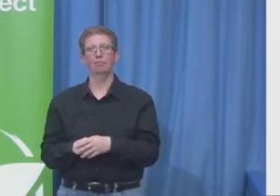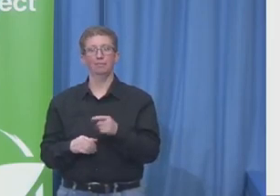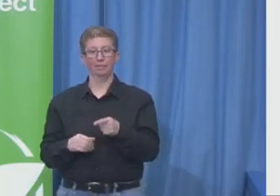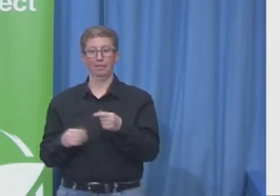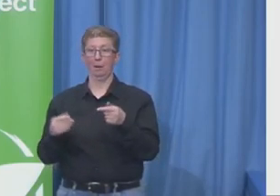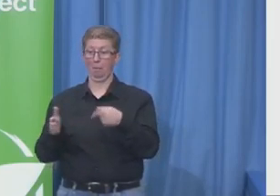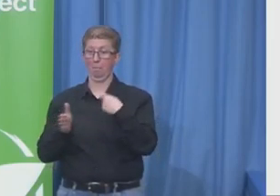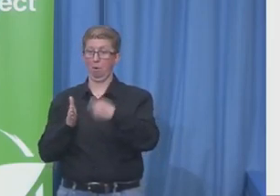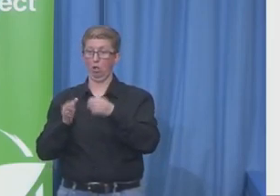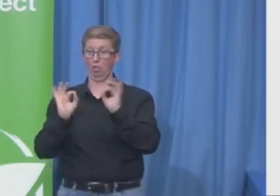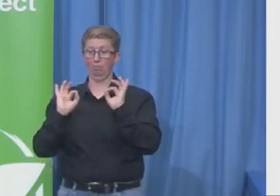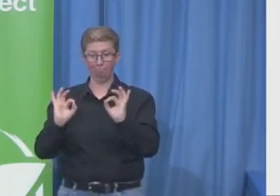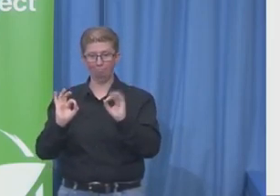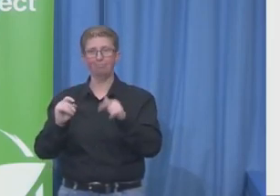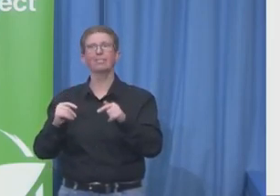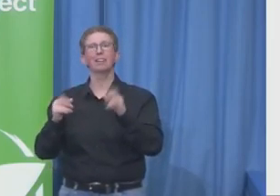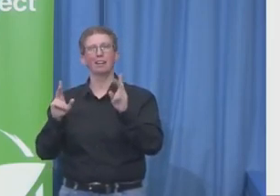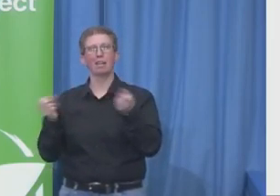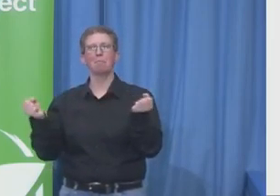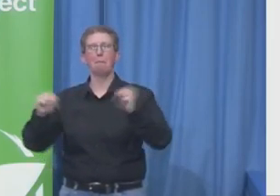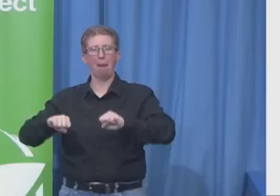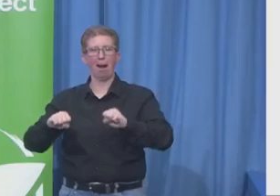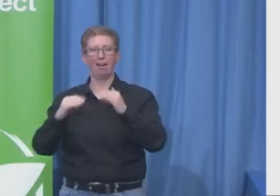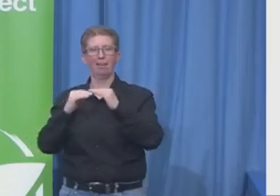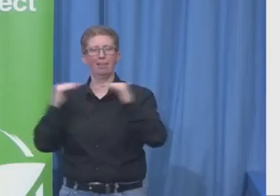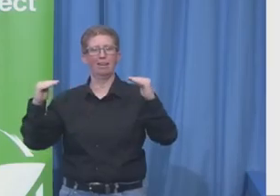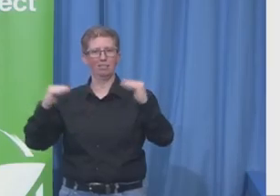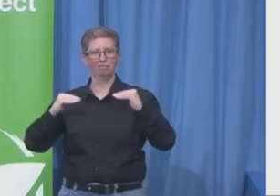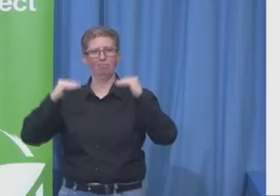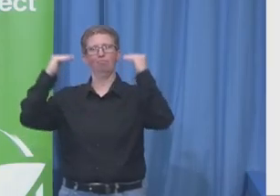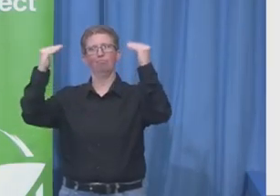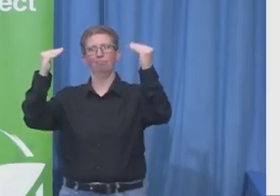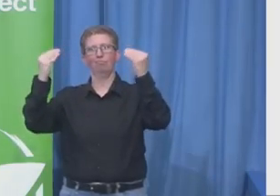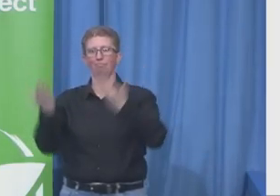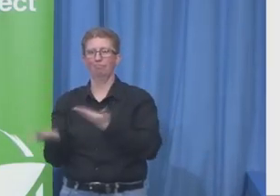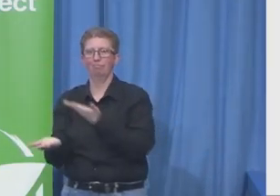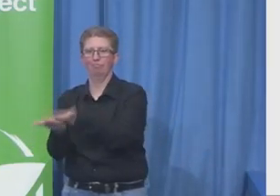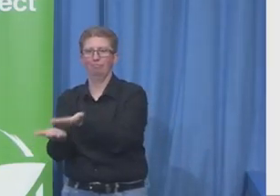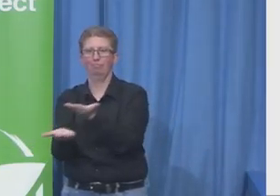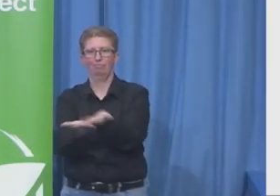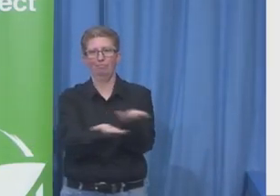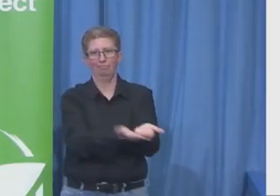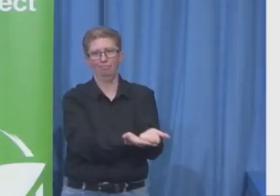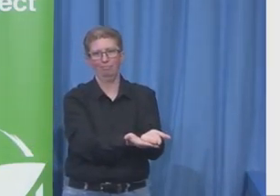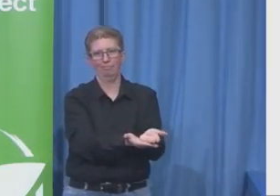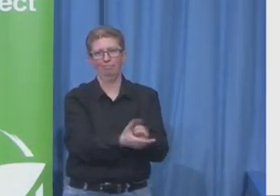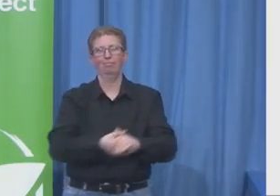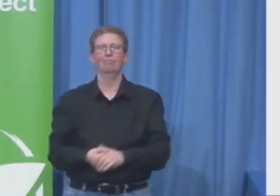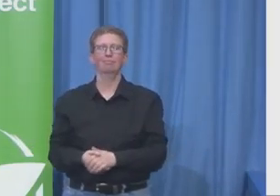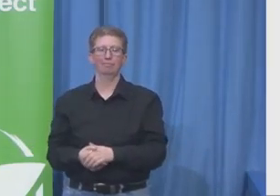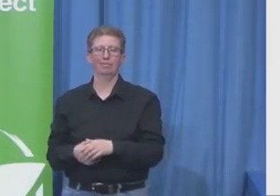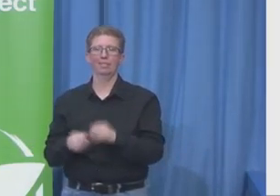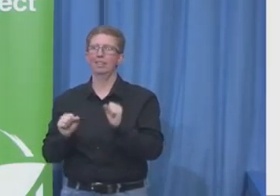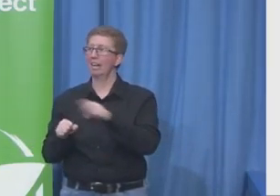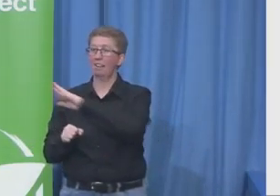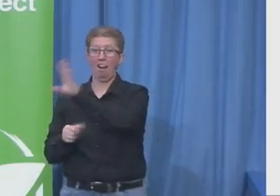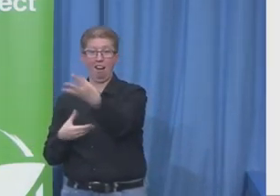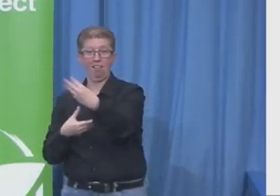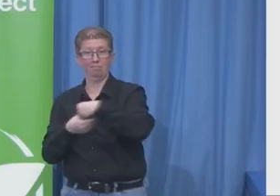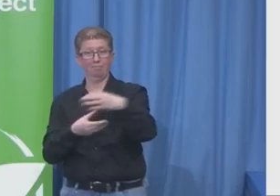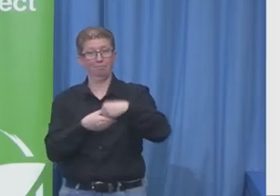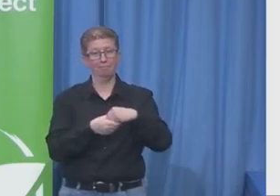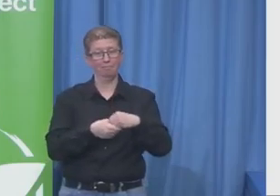is getting everybody to get it right, and that in part is my job. Charles, may I ask you one follow-up question regarding the